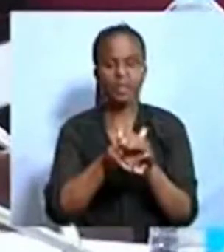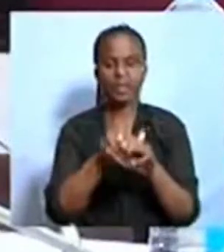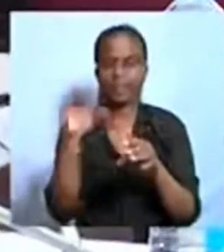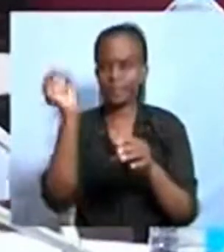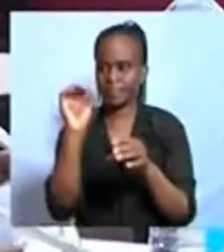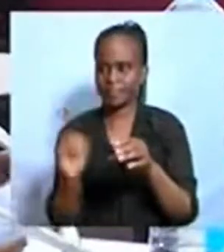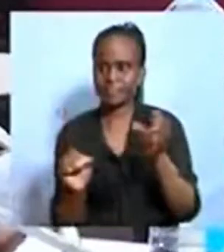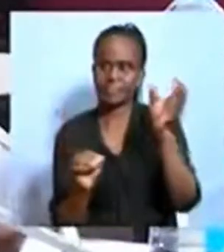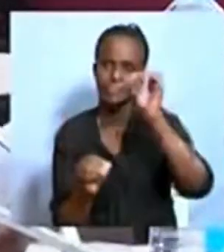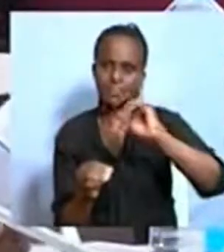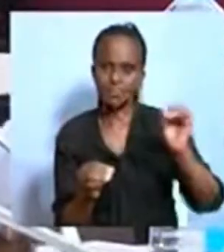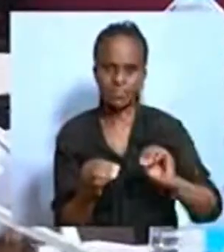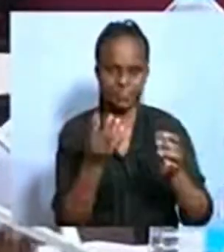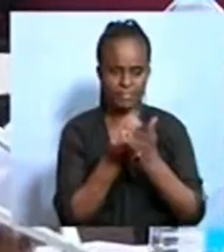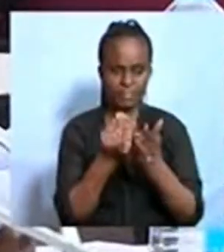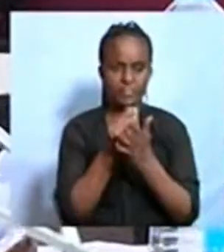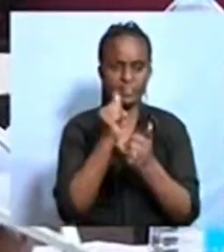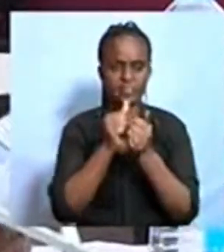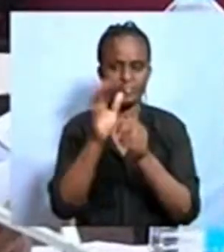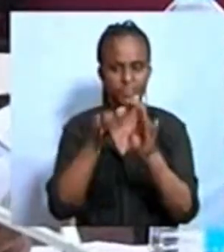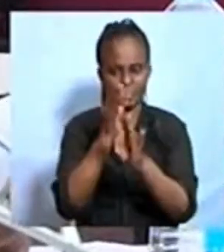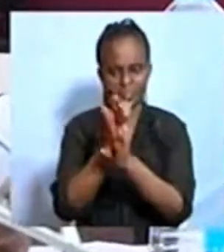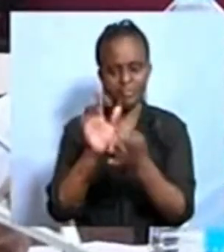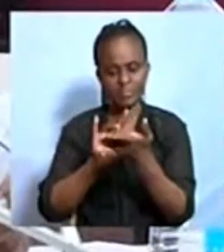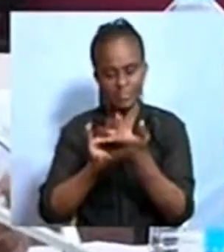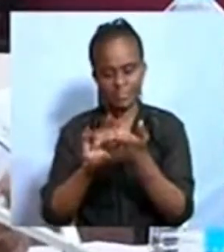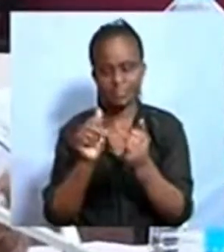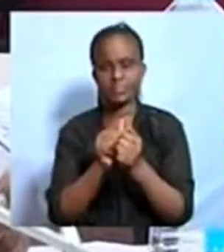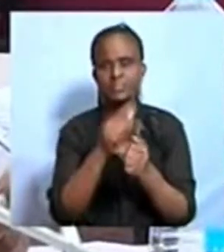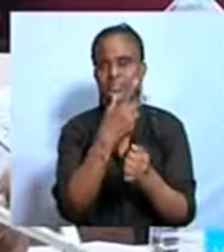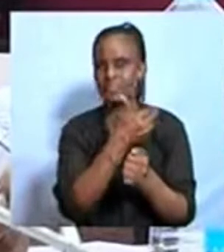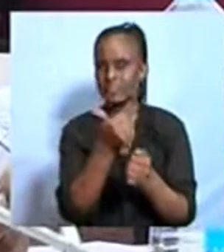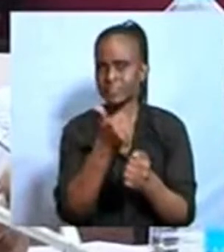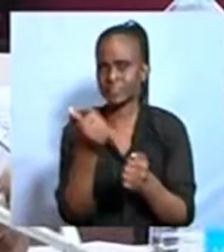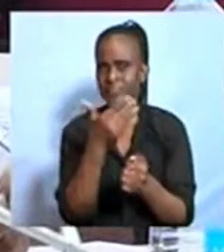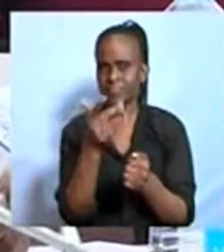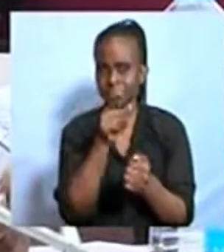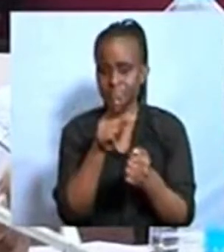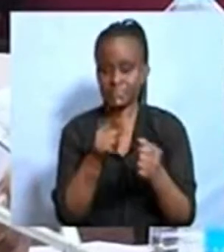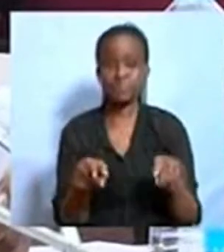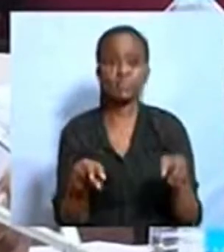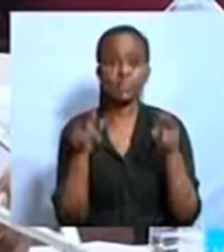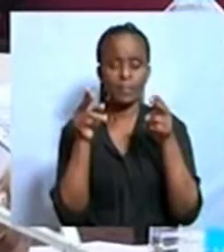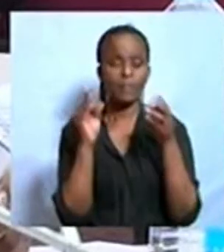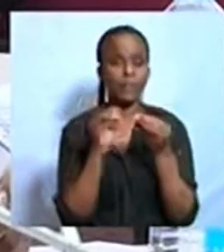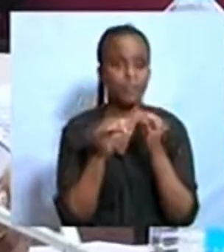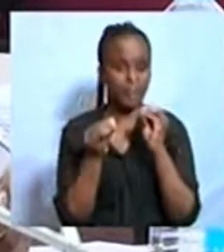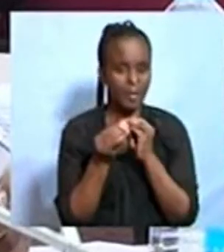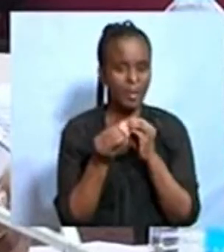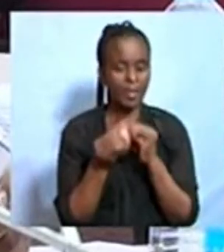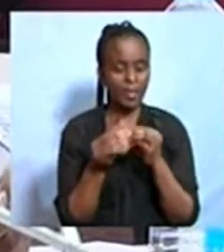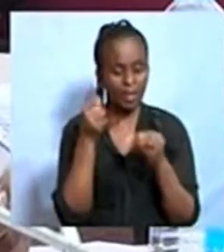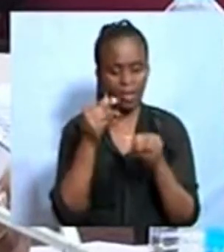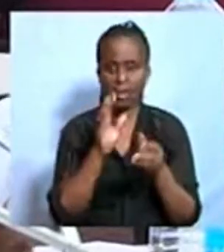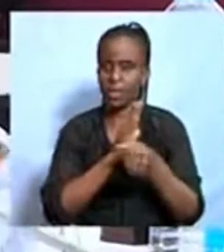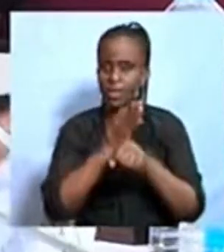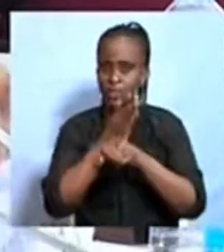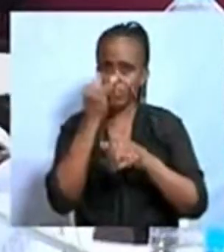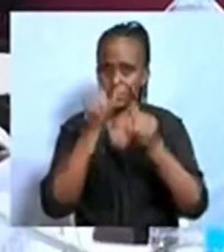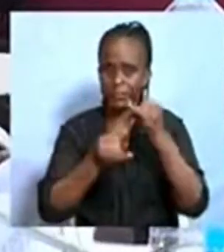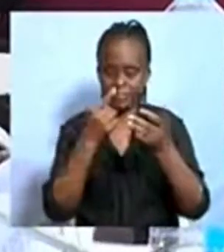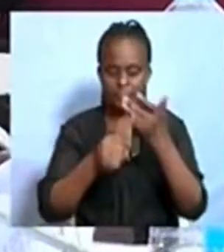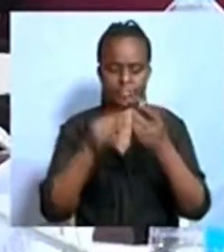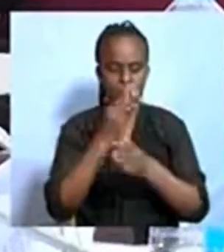of an amount of funds that goes to drugs and medical supplies. And I think this is the highest. Of course, followed by healthcare